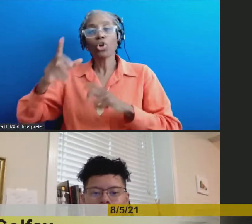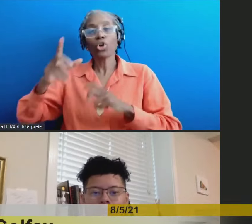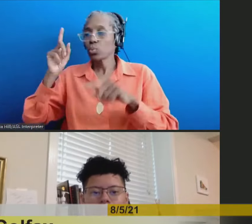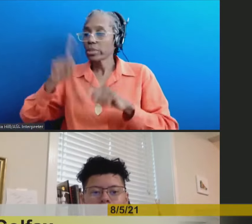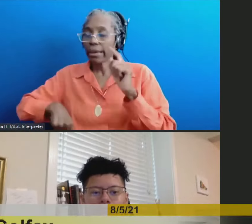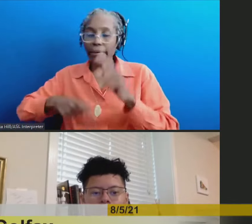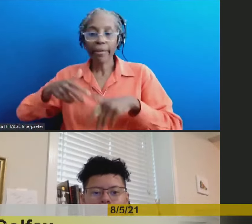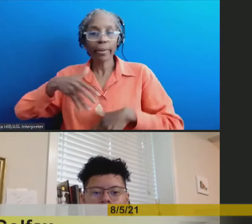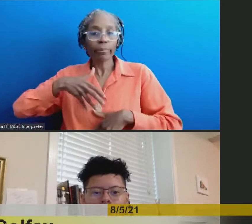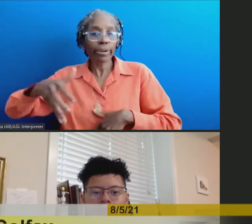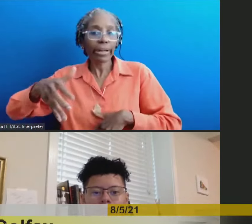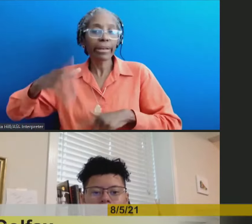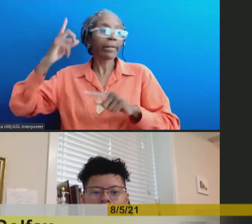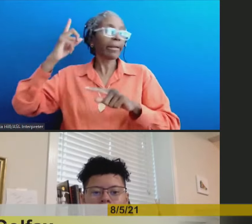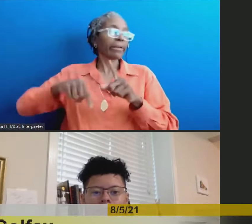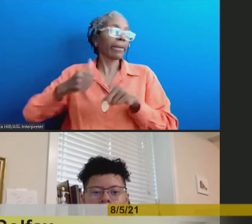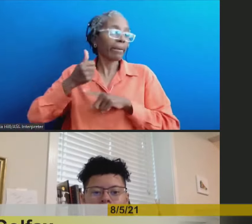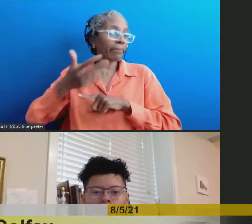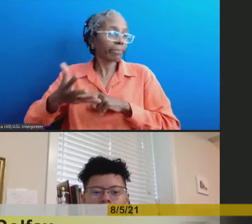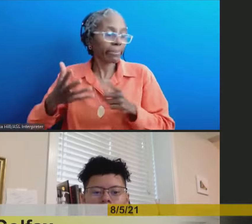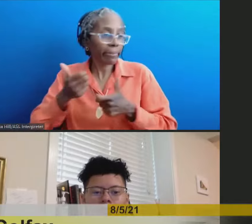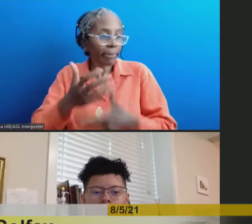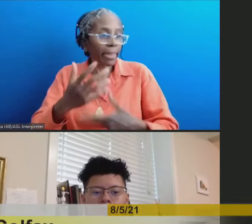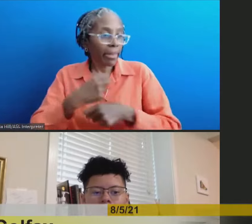that would be the case. The